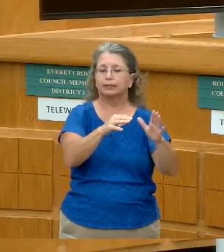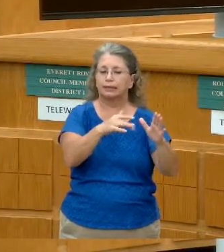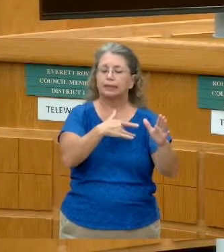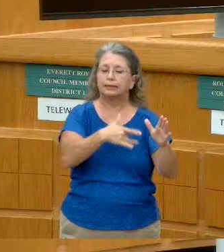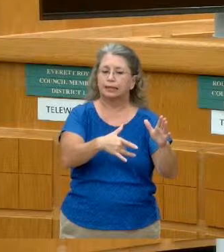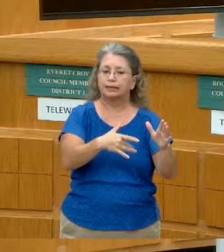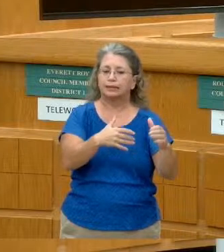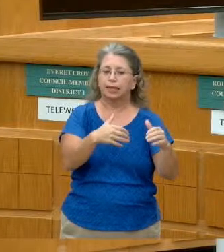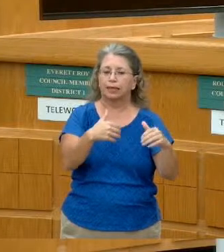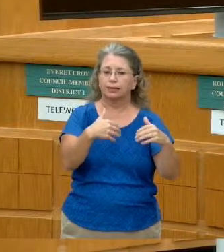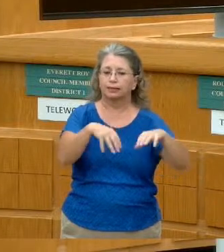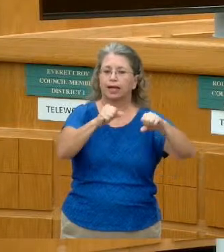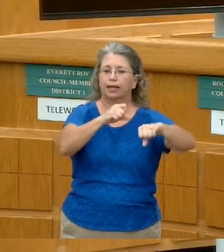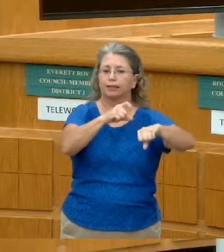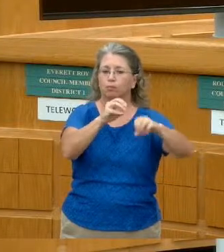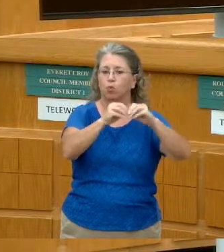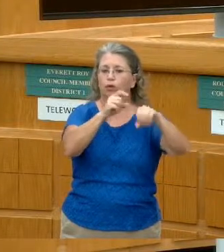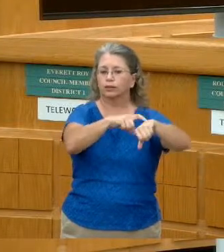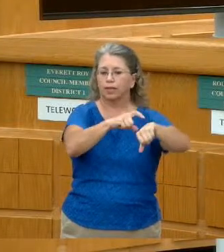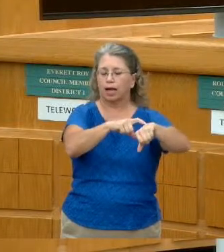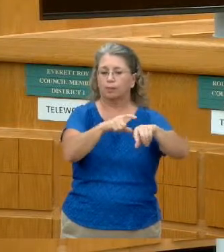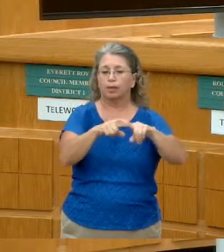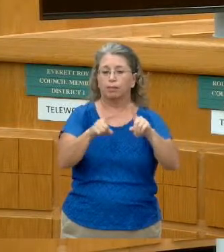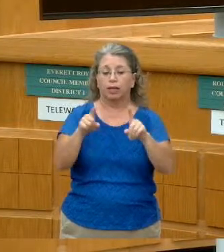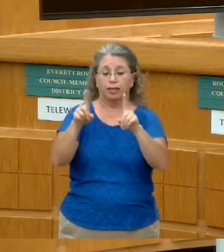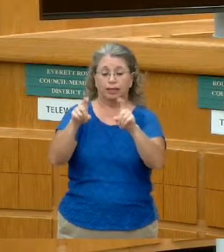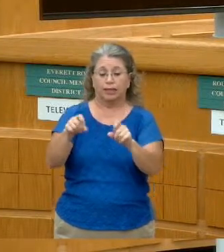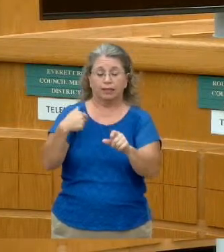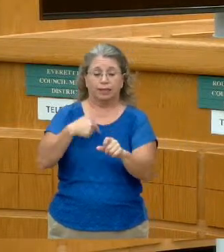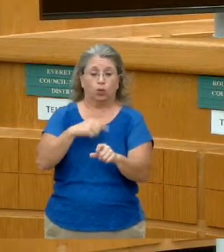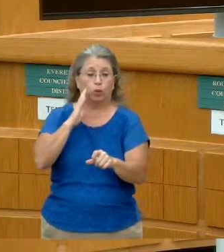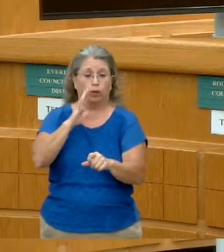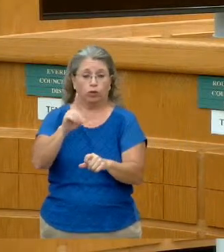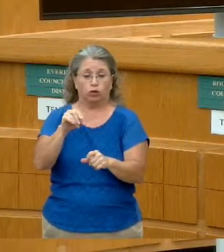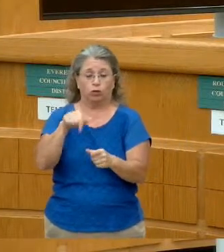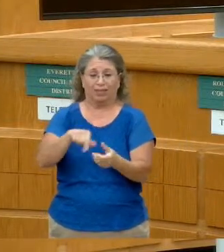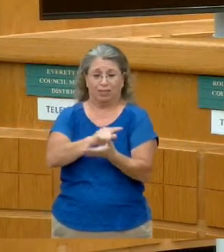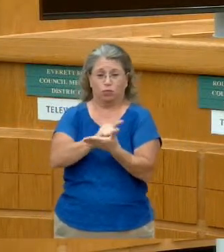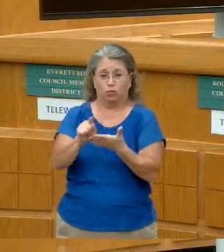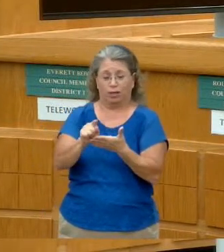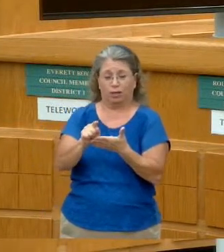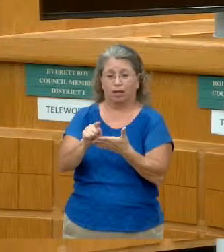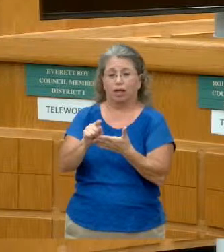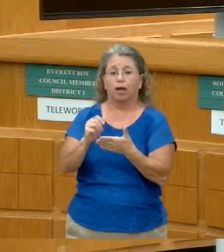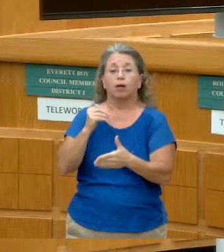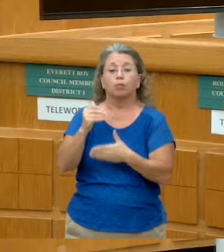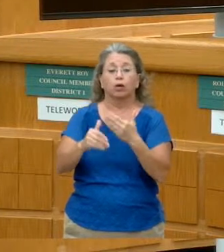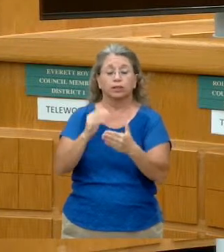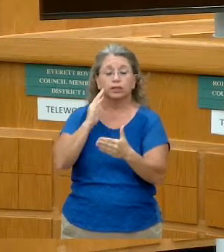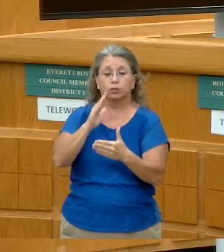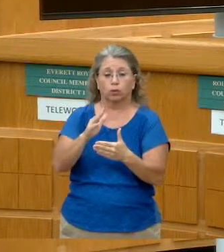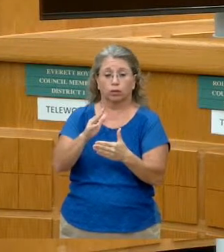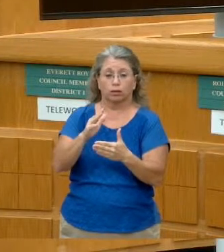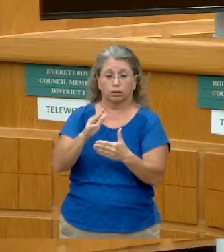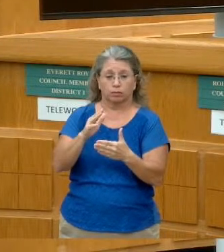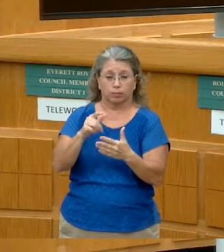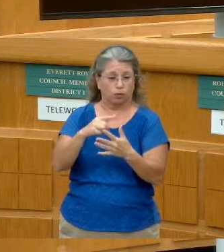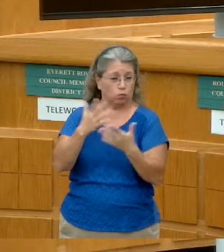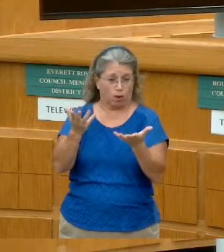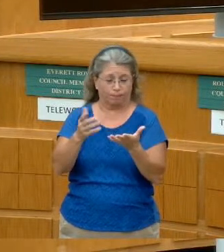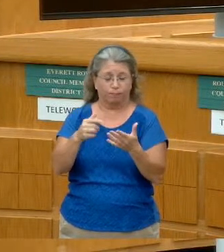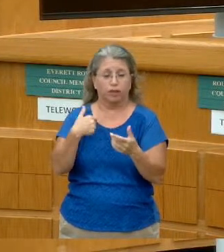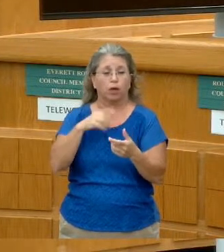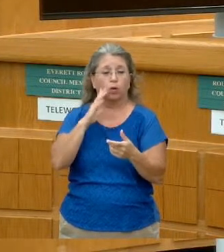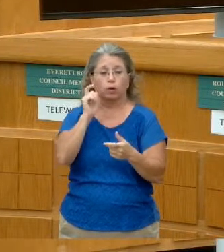The testing that we've procured for this coming week, the process is going to be, we'll take the sample on the day you